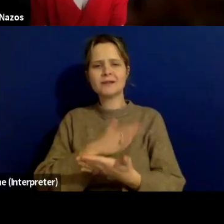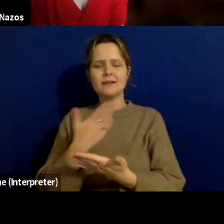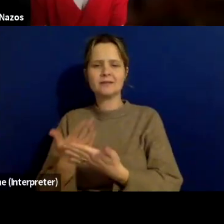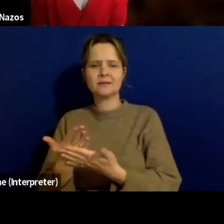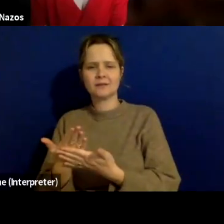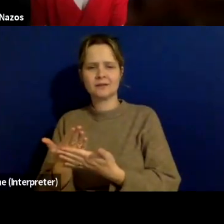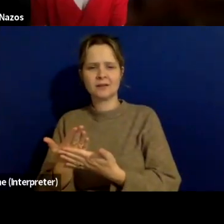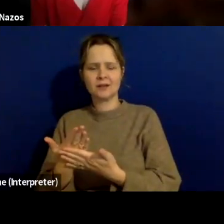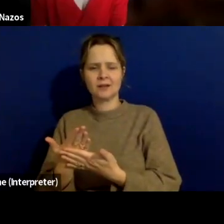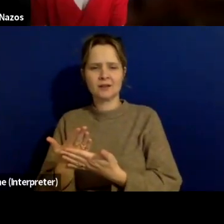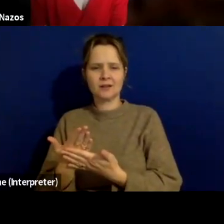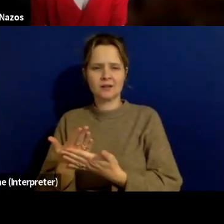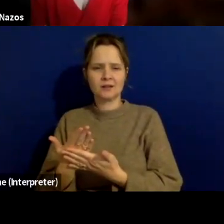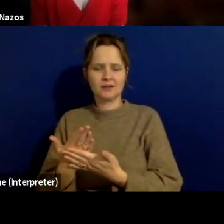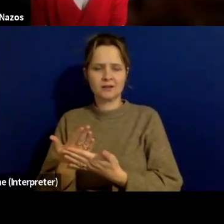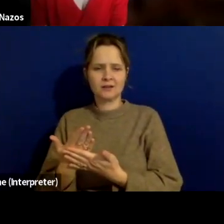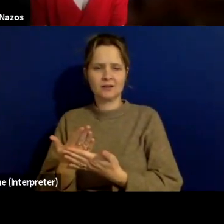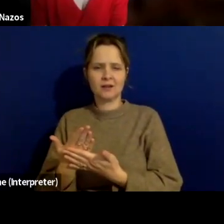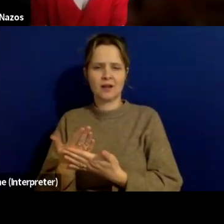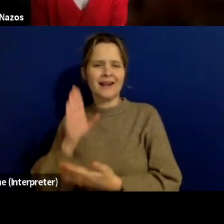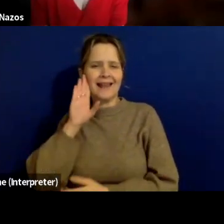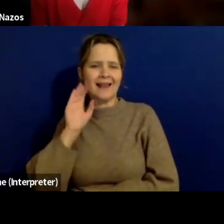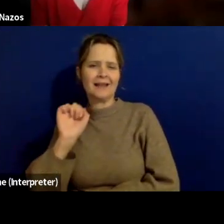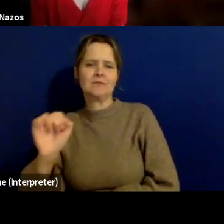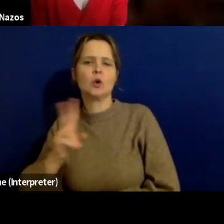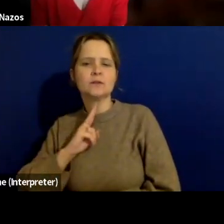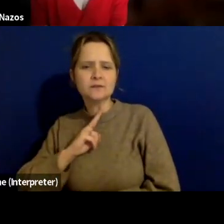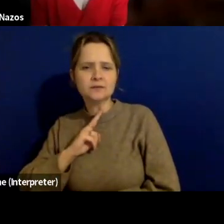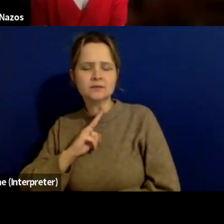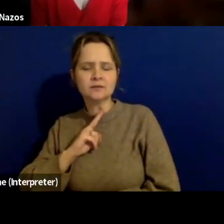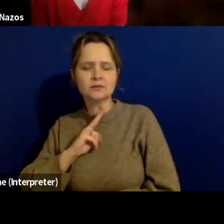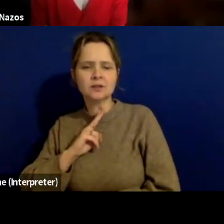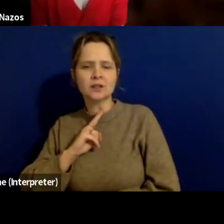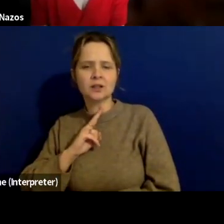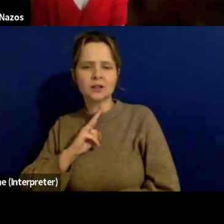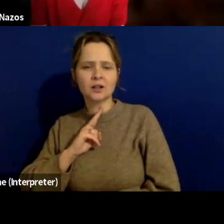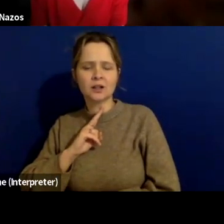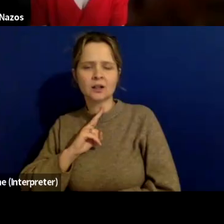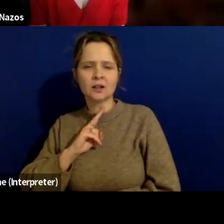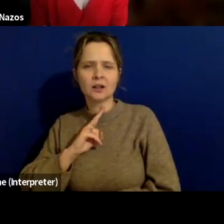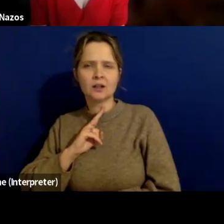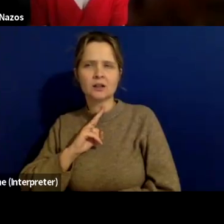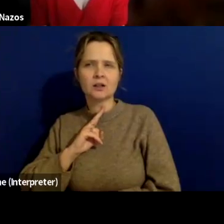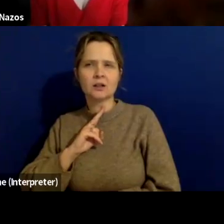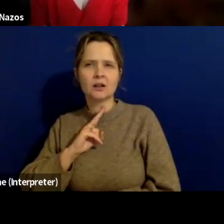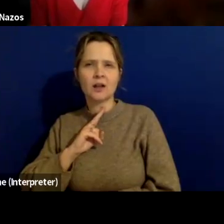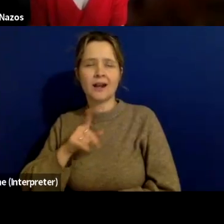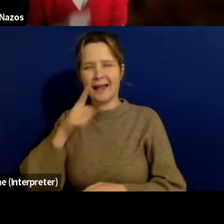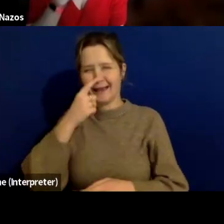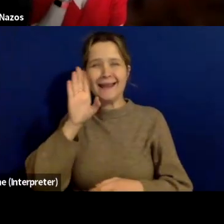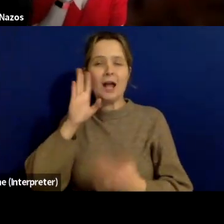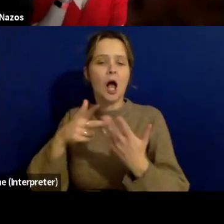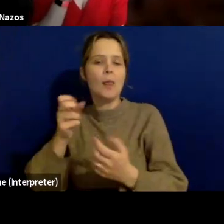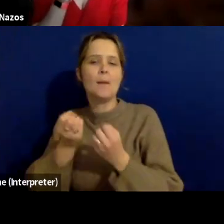is like adding her or his own voice to the voice of the poet. And because I am trying